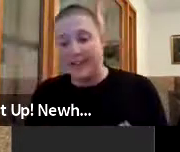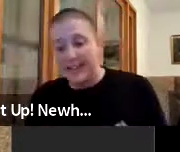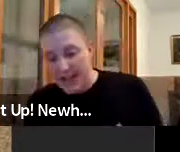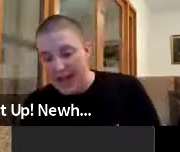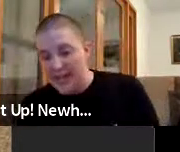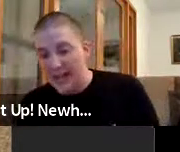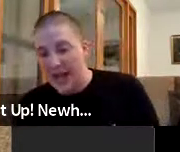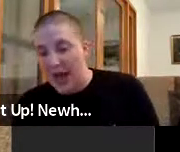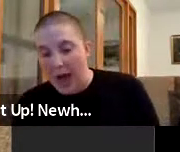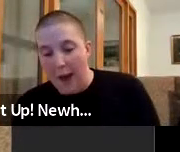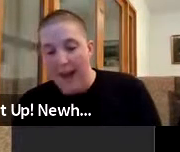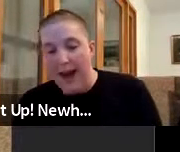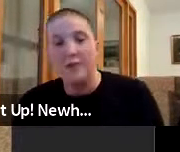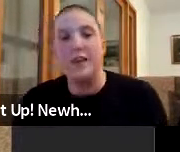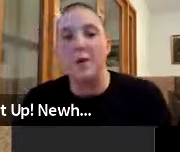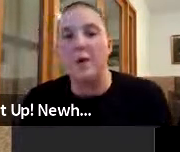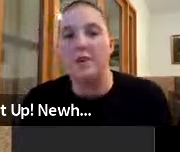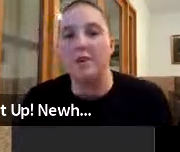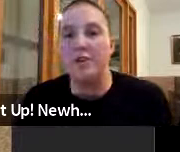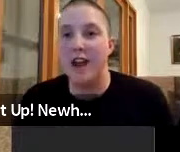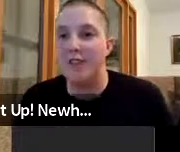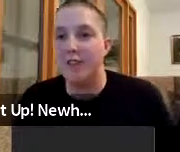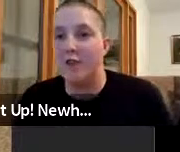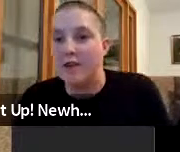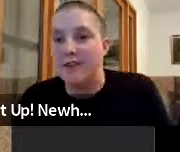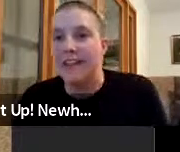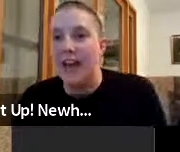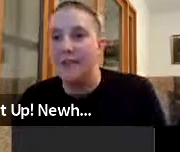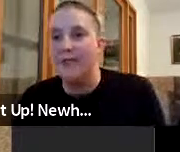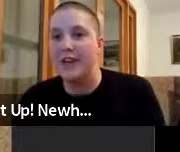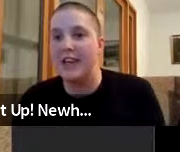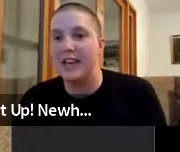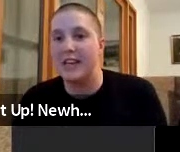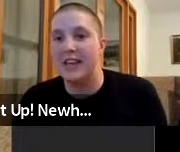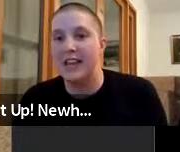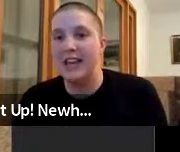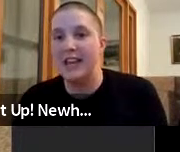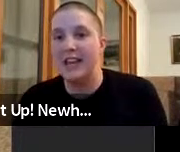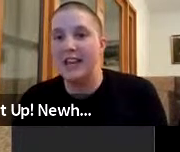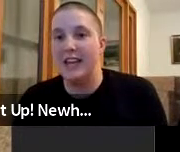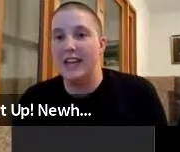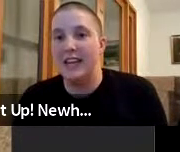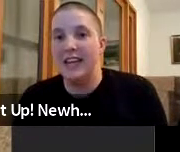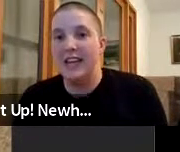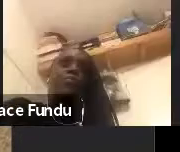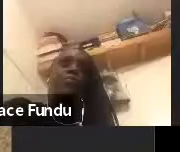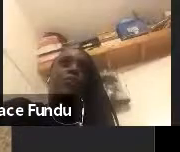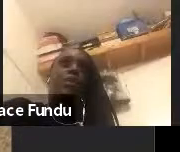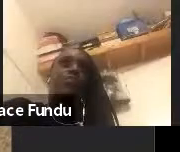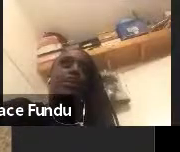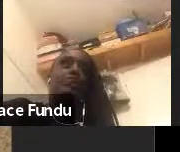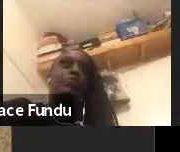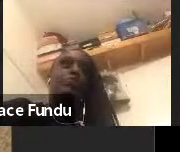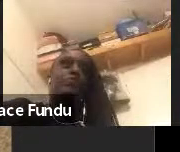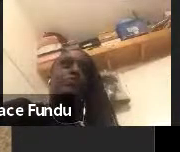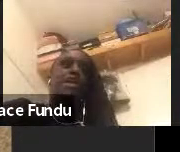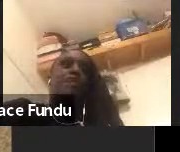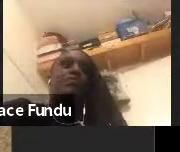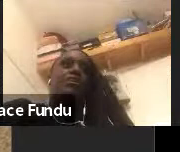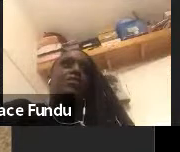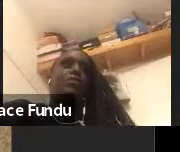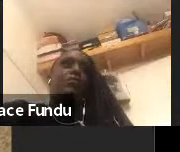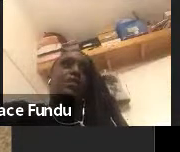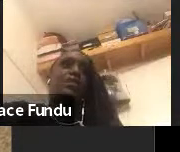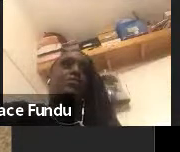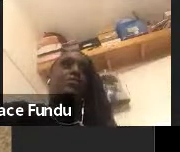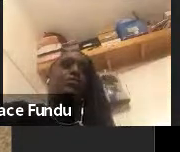likes, what he didn't like, how did we go on to create the story of his life? How we create the story of his life